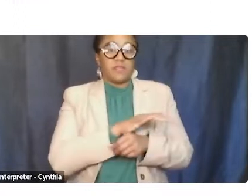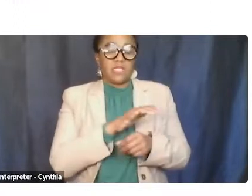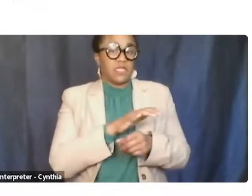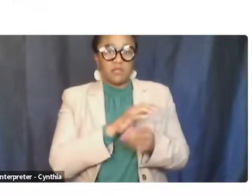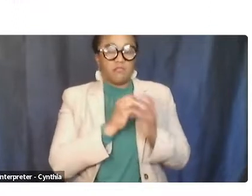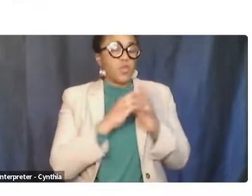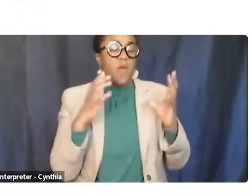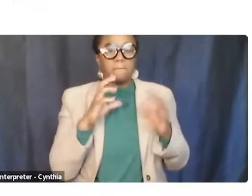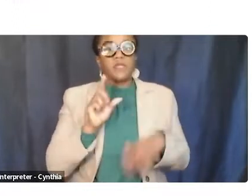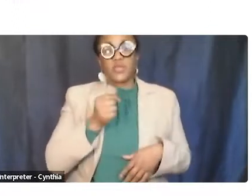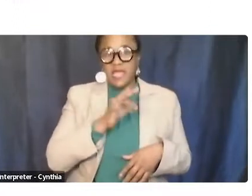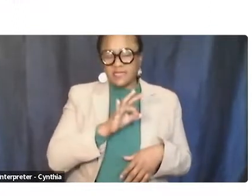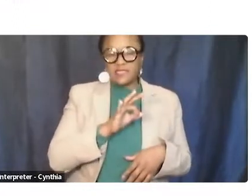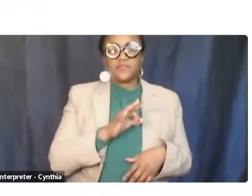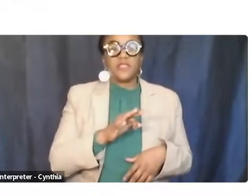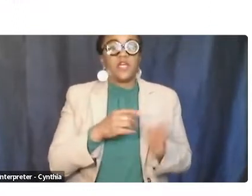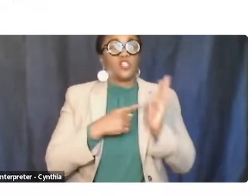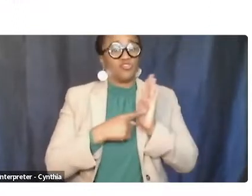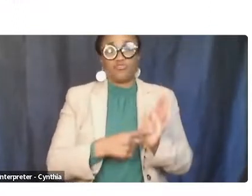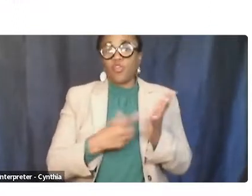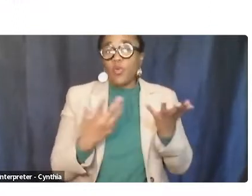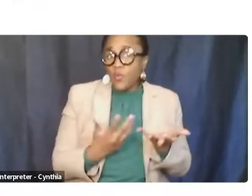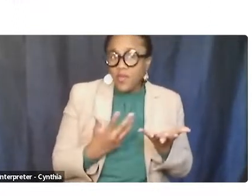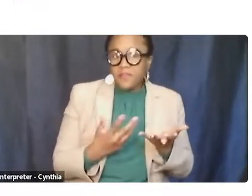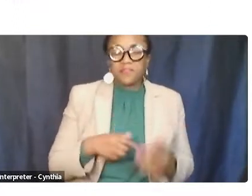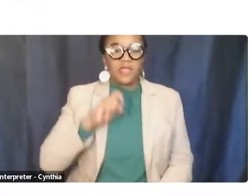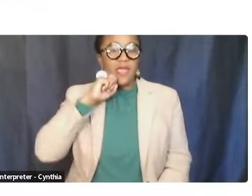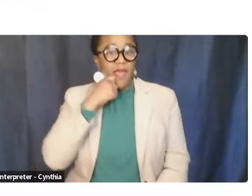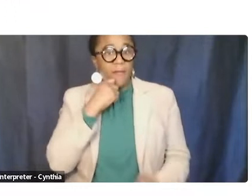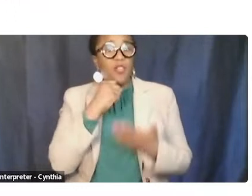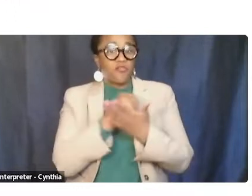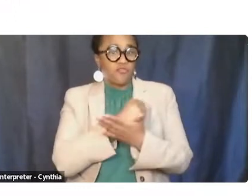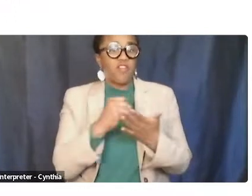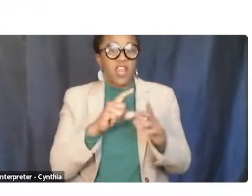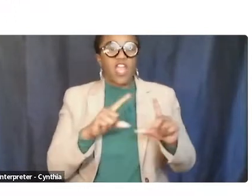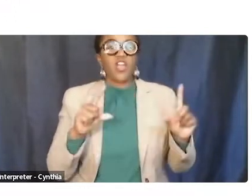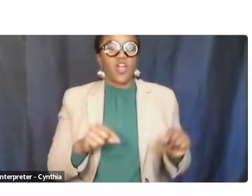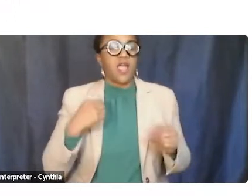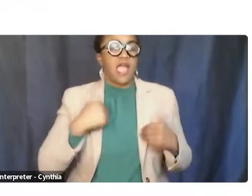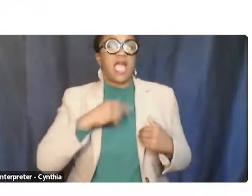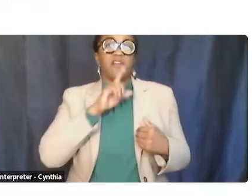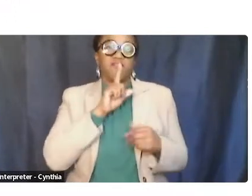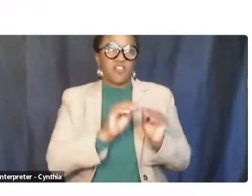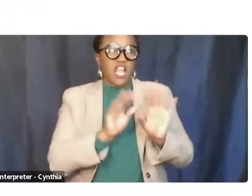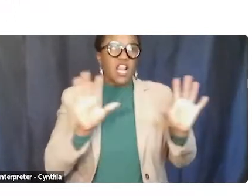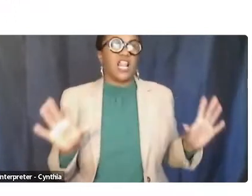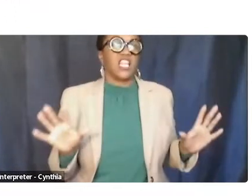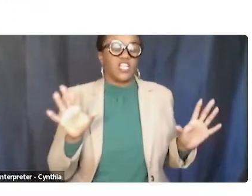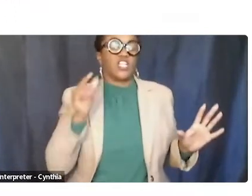in 2019. And it showed that this Apple credit card had a very, very clear gender